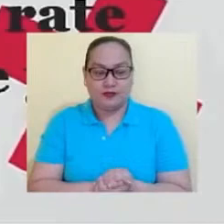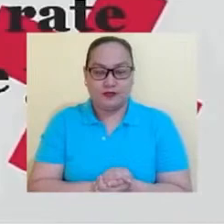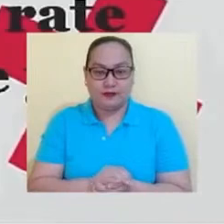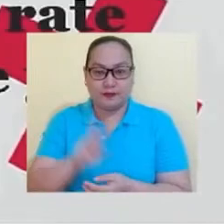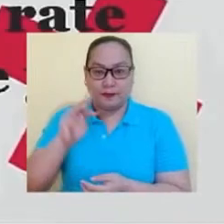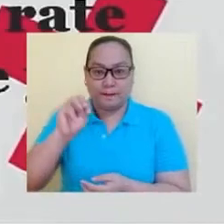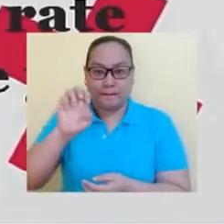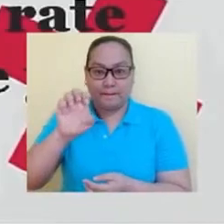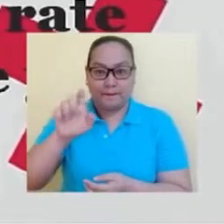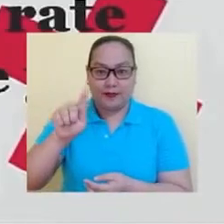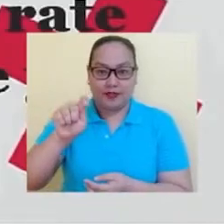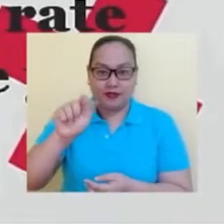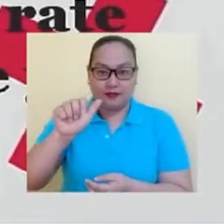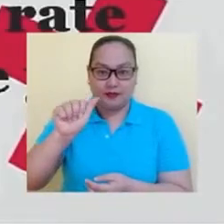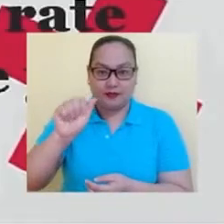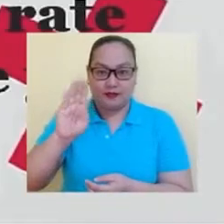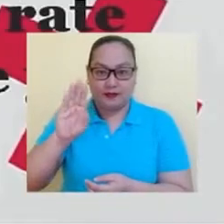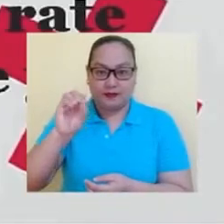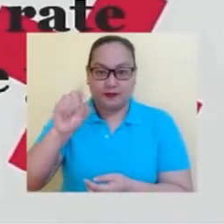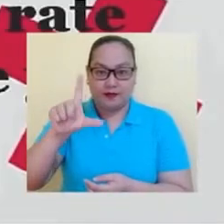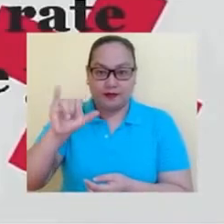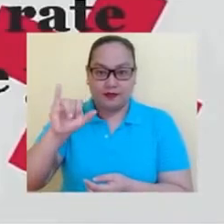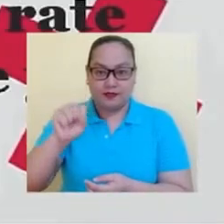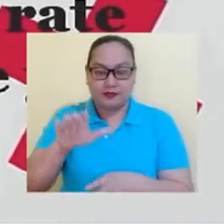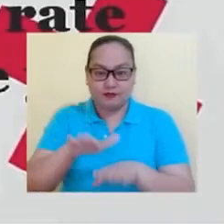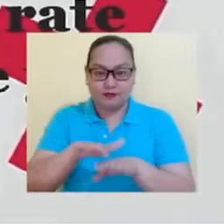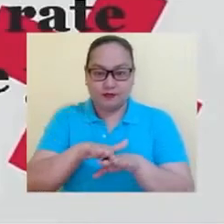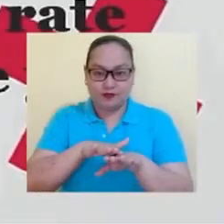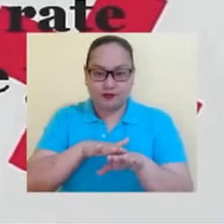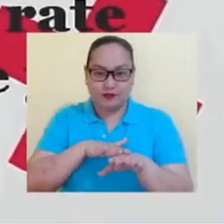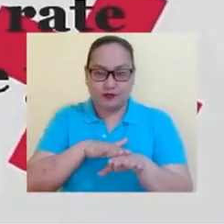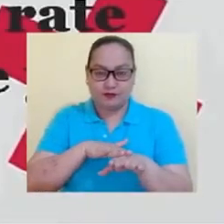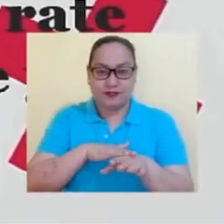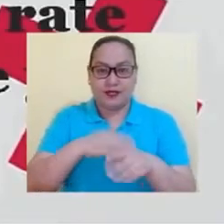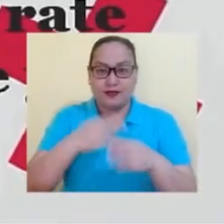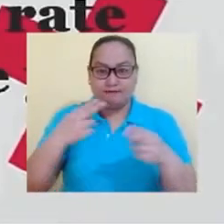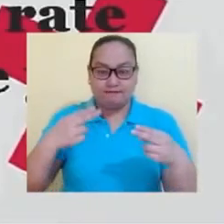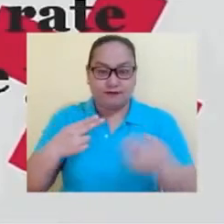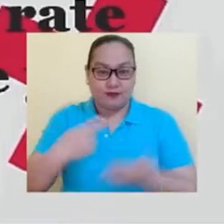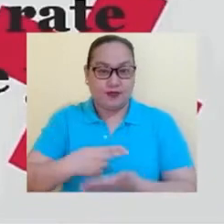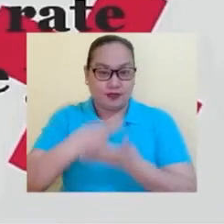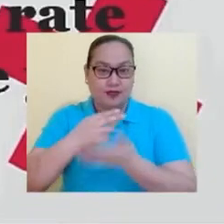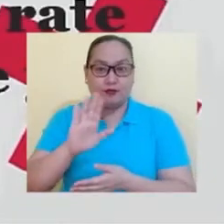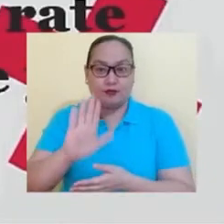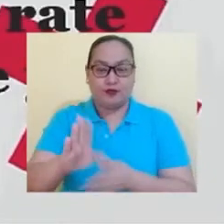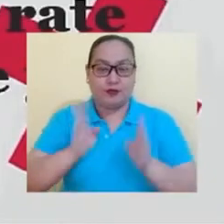slows, which in turn slows your heart and helps your body relax.